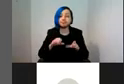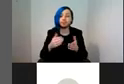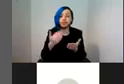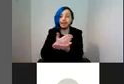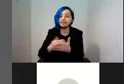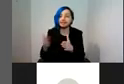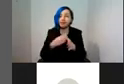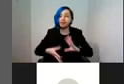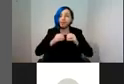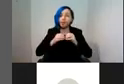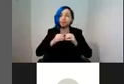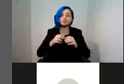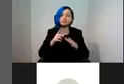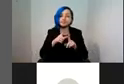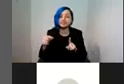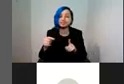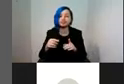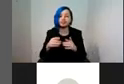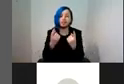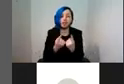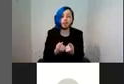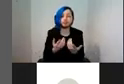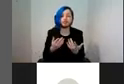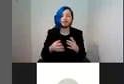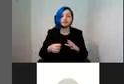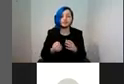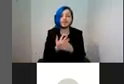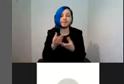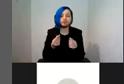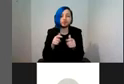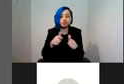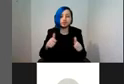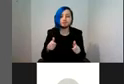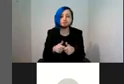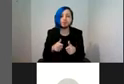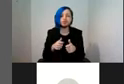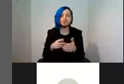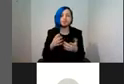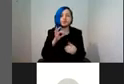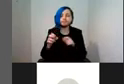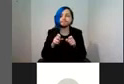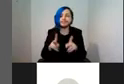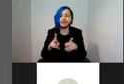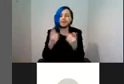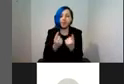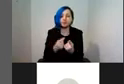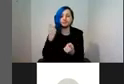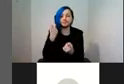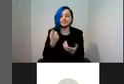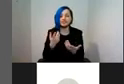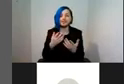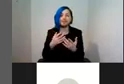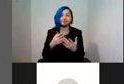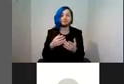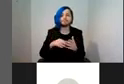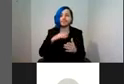objects, we need to develop resource and models focused on specific types of objects and consider factoring adequate financial staffing and infrastructural resources.